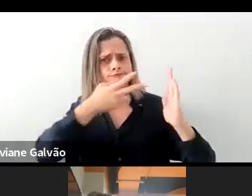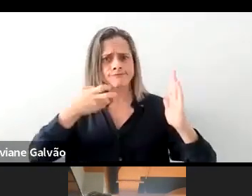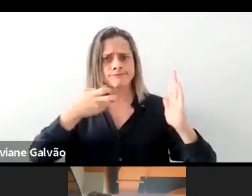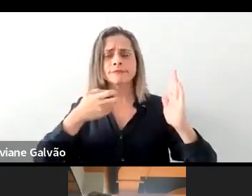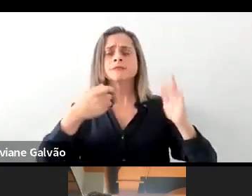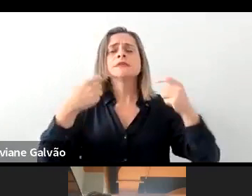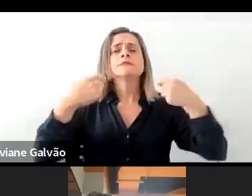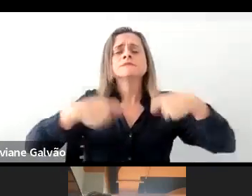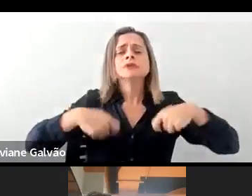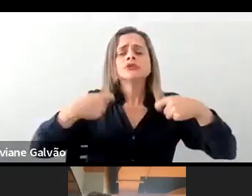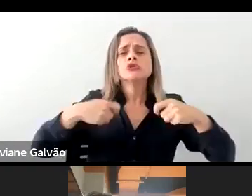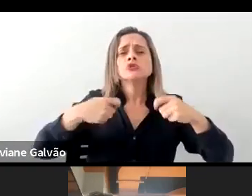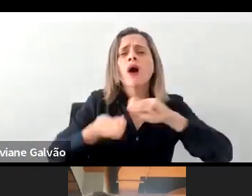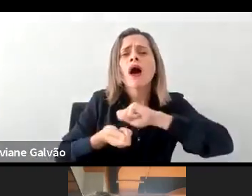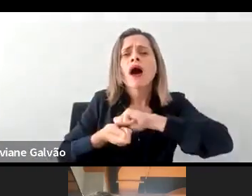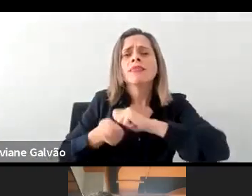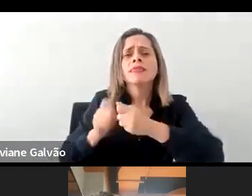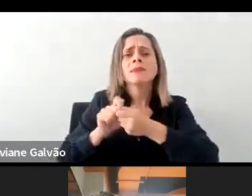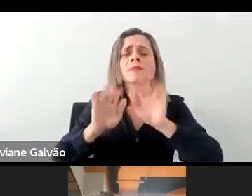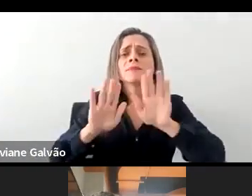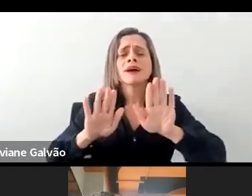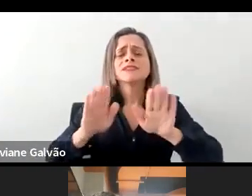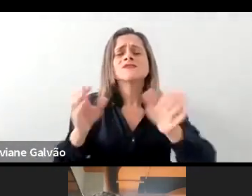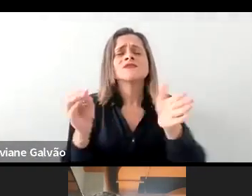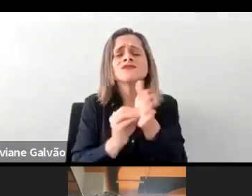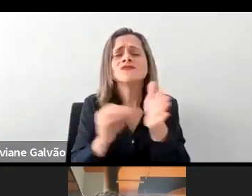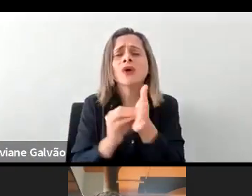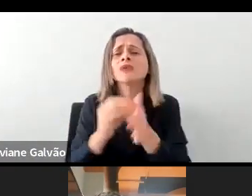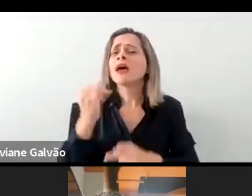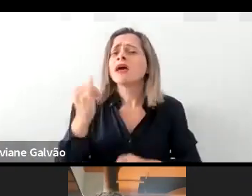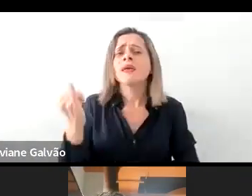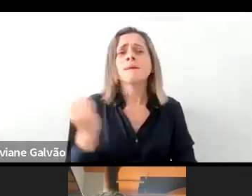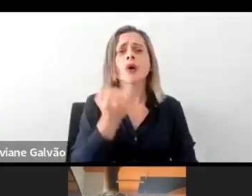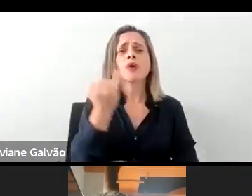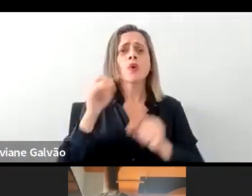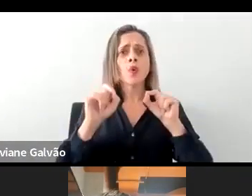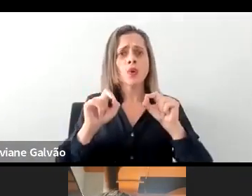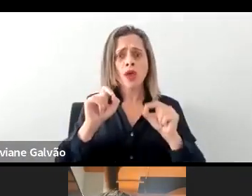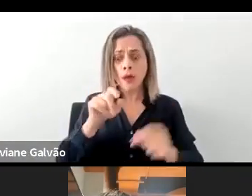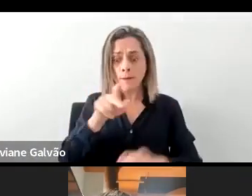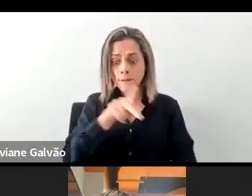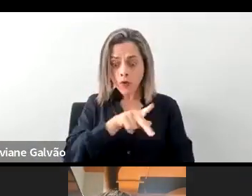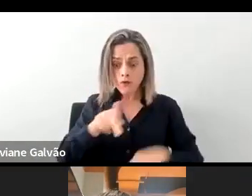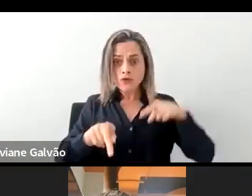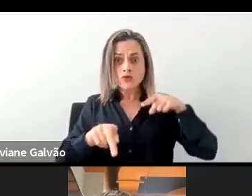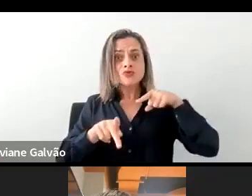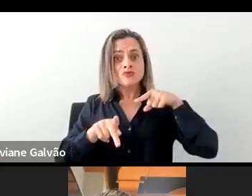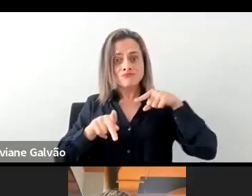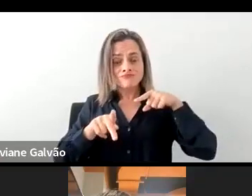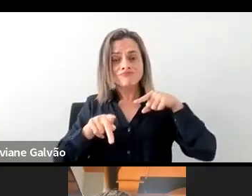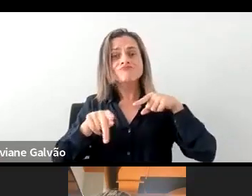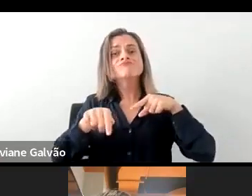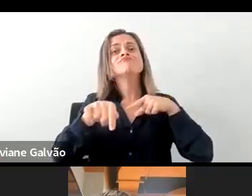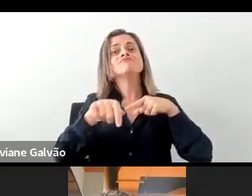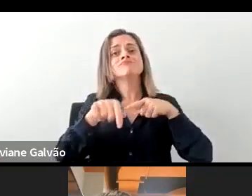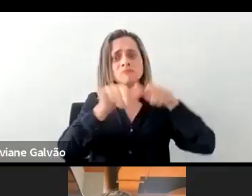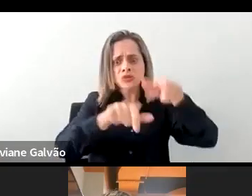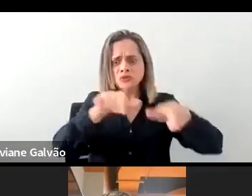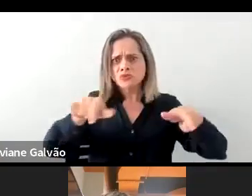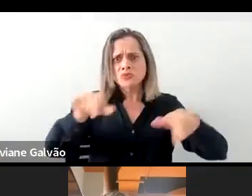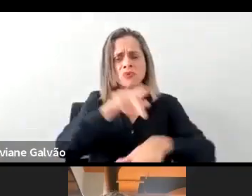thing. It was the teacher, the educators. They didn't prepare the